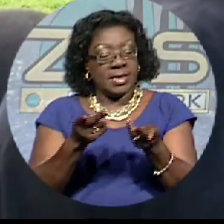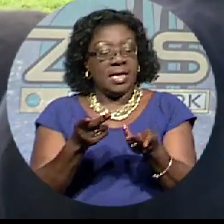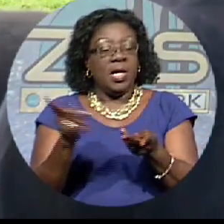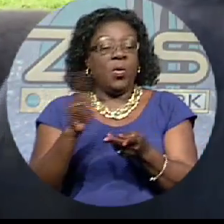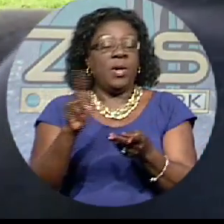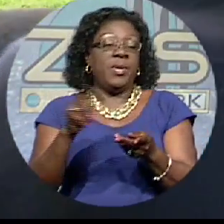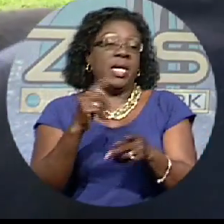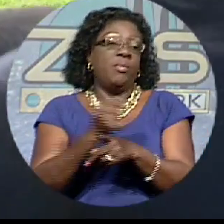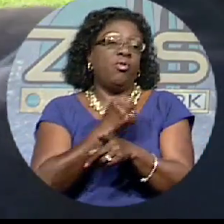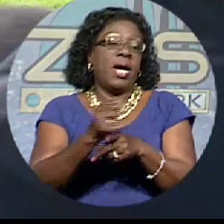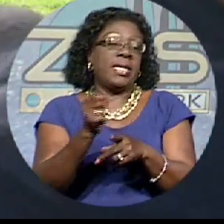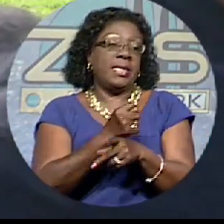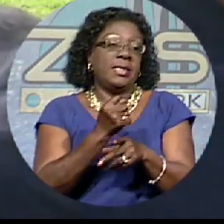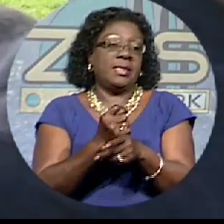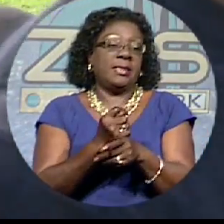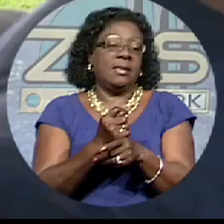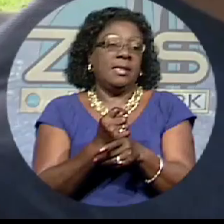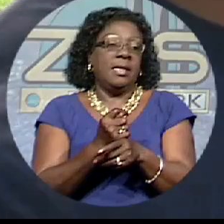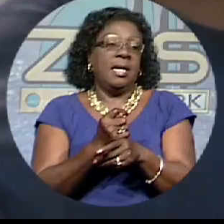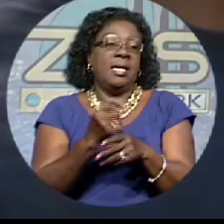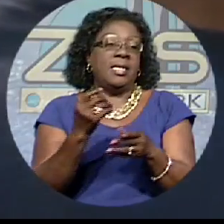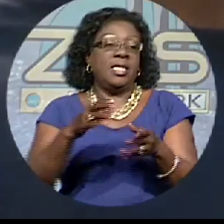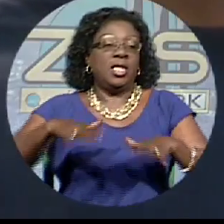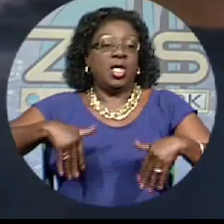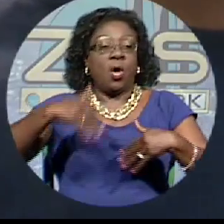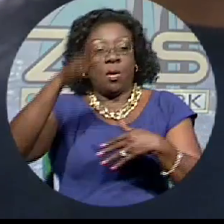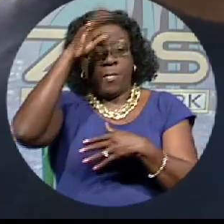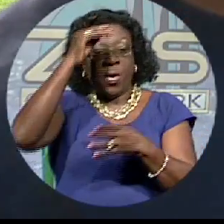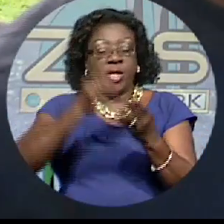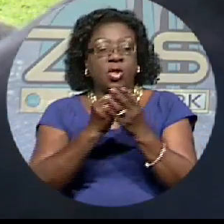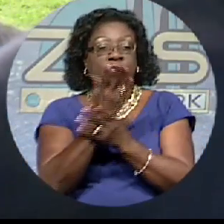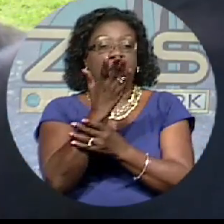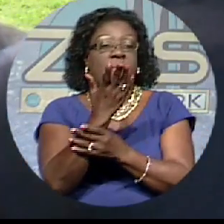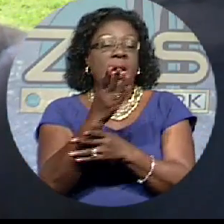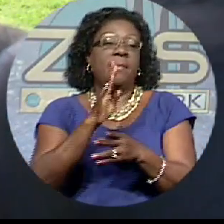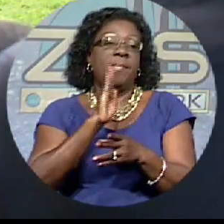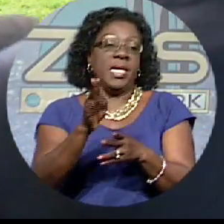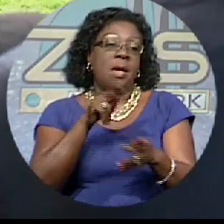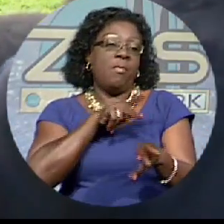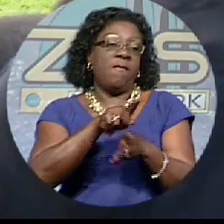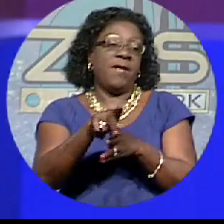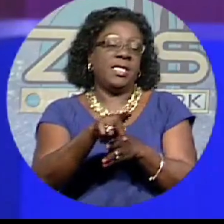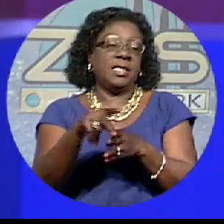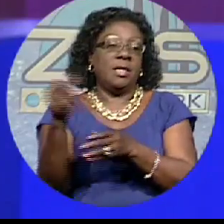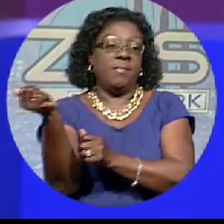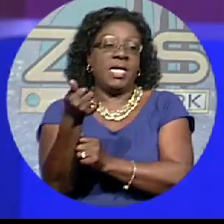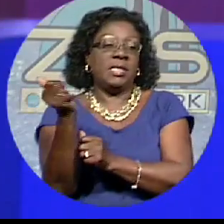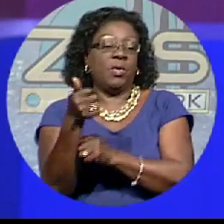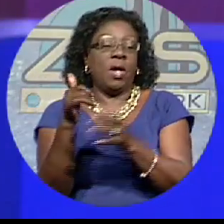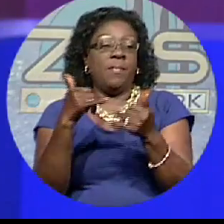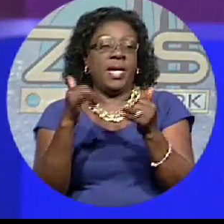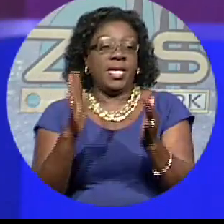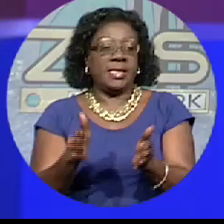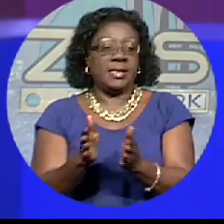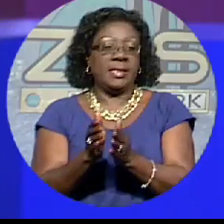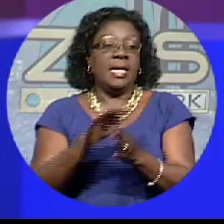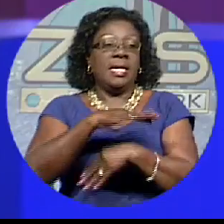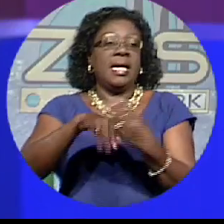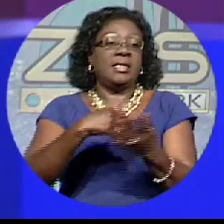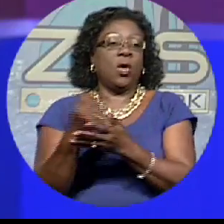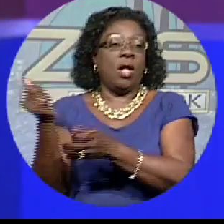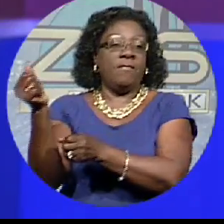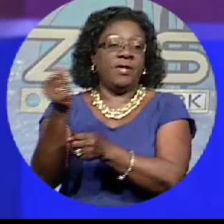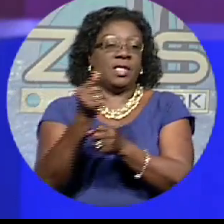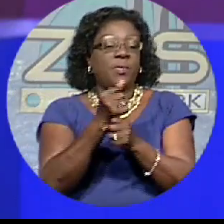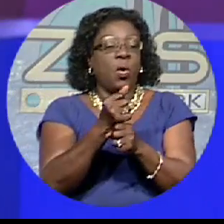keep excelling and these guys grow up and become professional baseball players as well, then we will have those things. That will do it for sports. Once